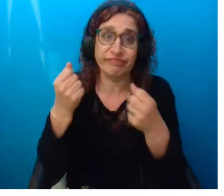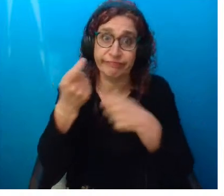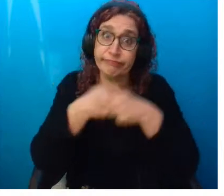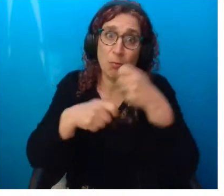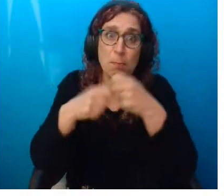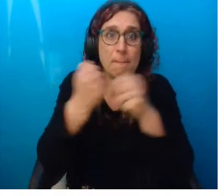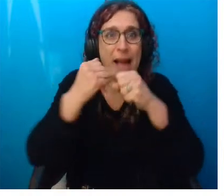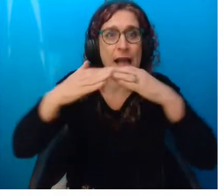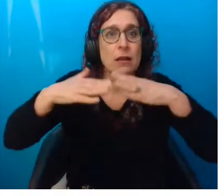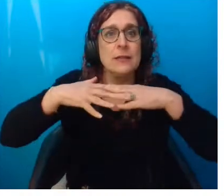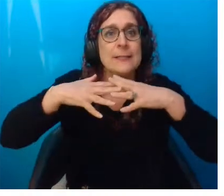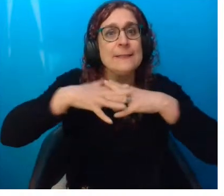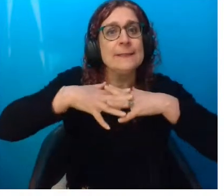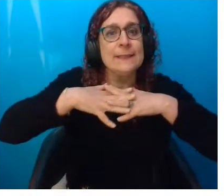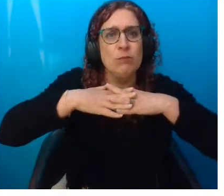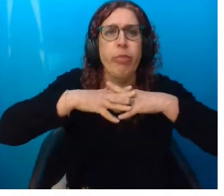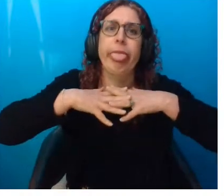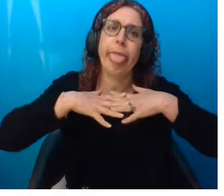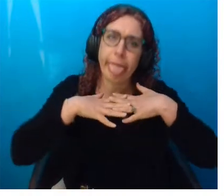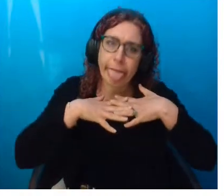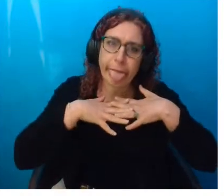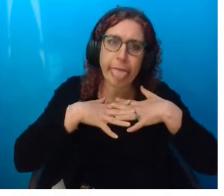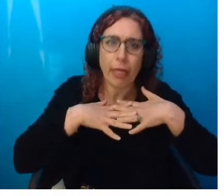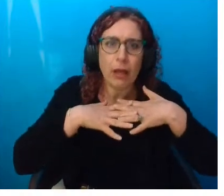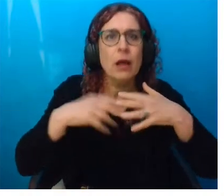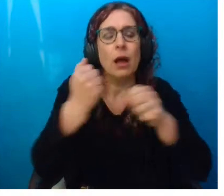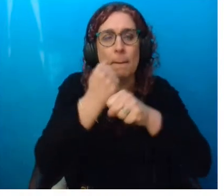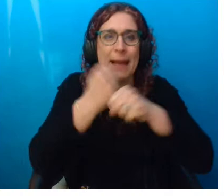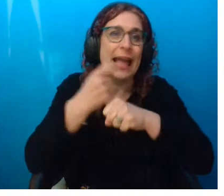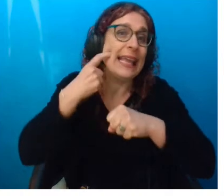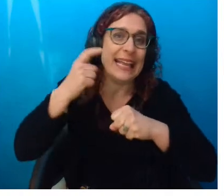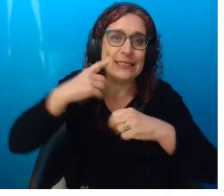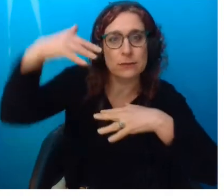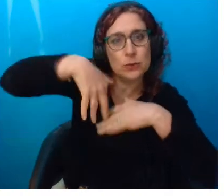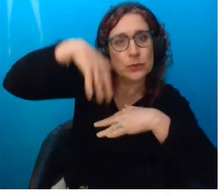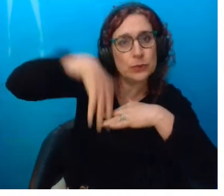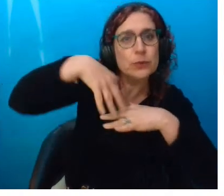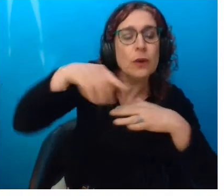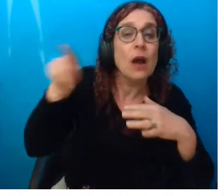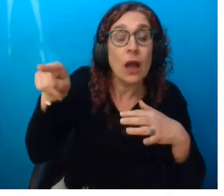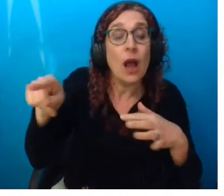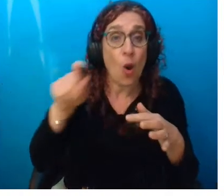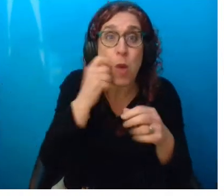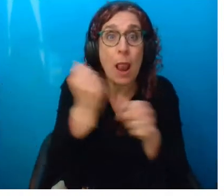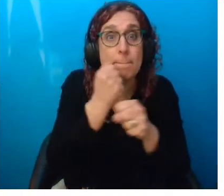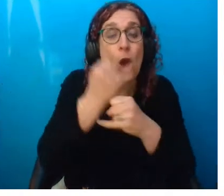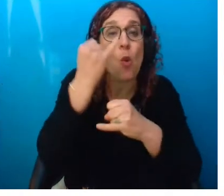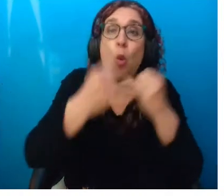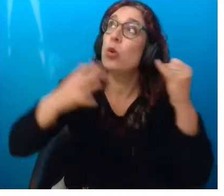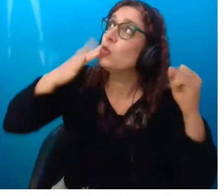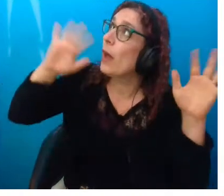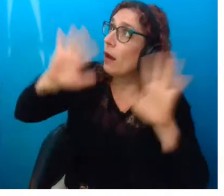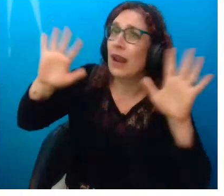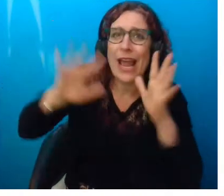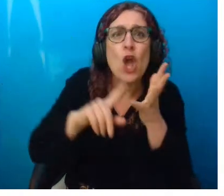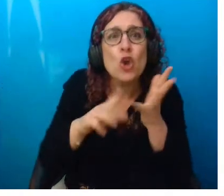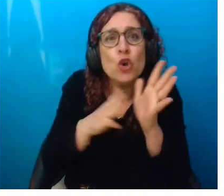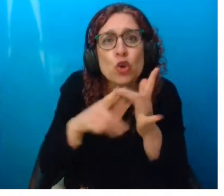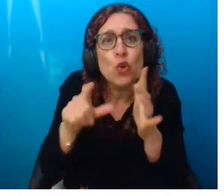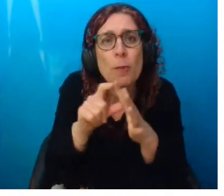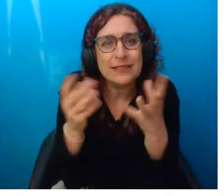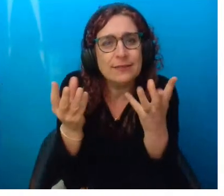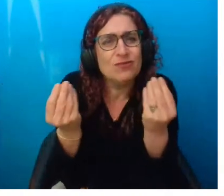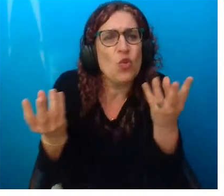humid atmosphere, so it will proliferate in a humid atmosphere. Now, while that is not seasonal per